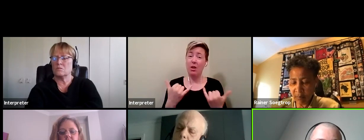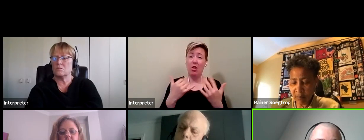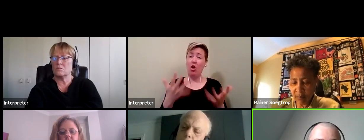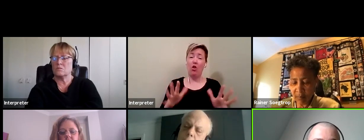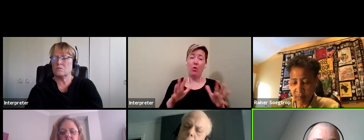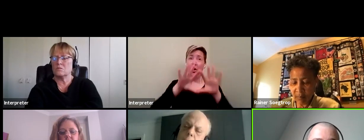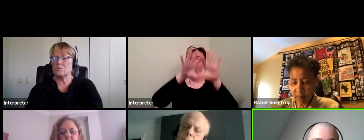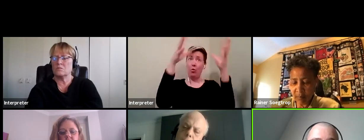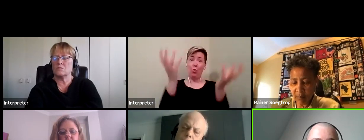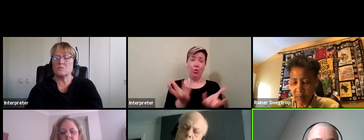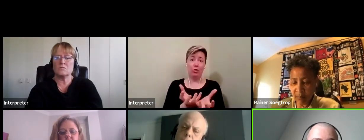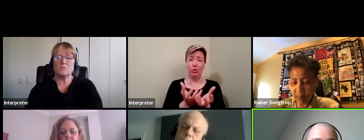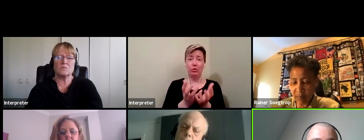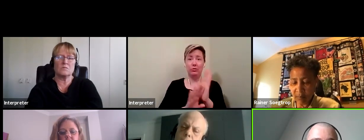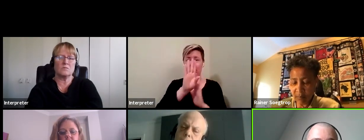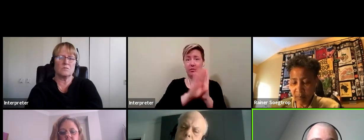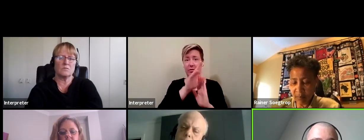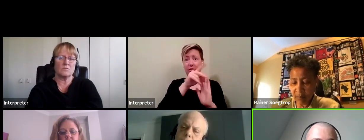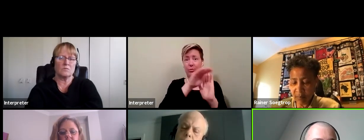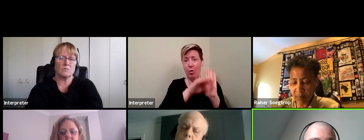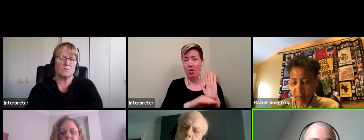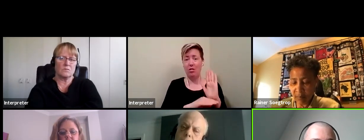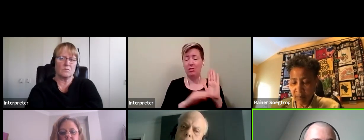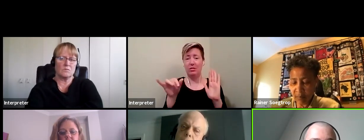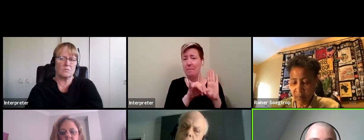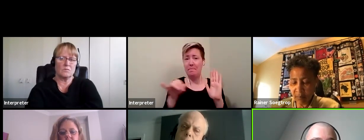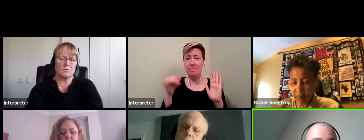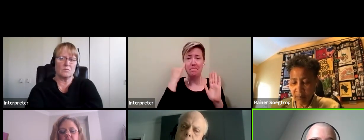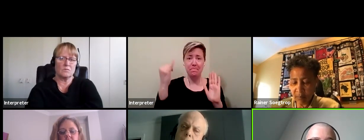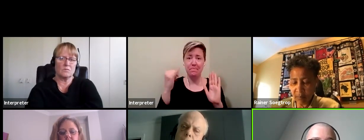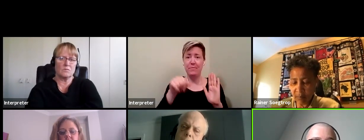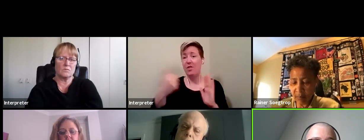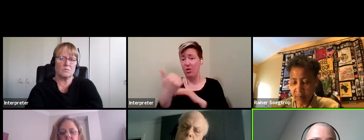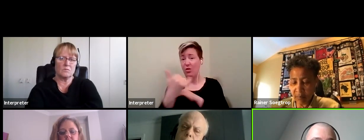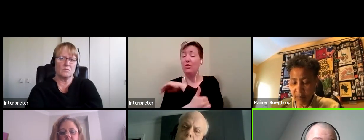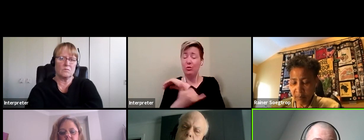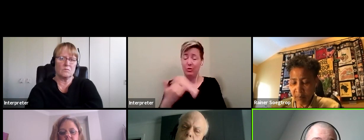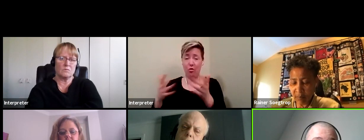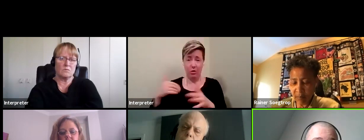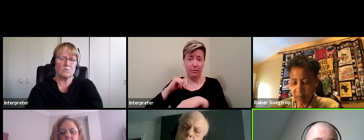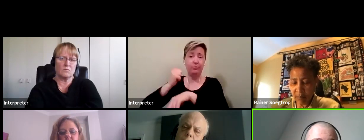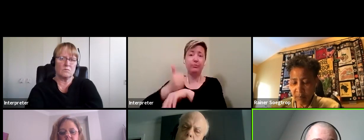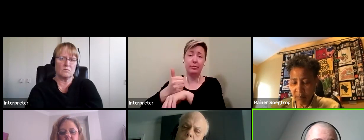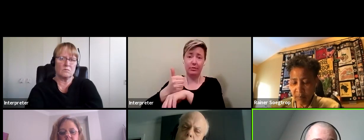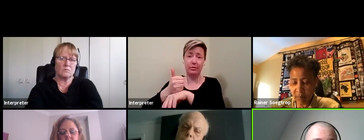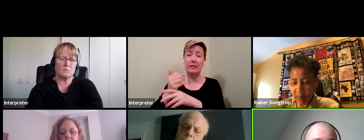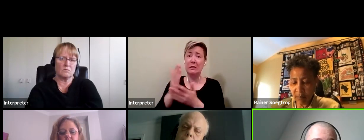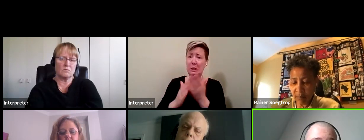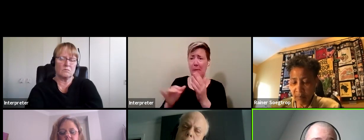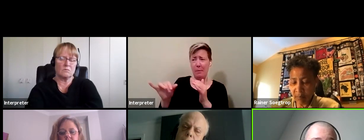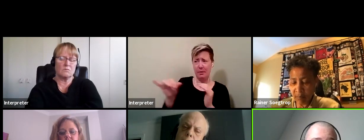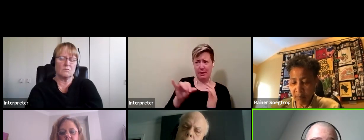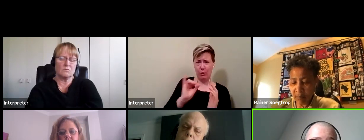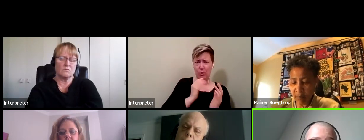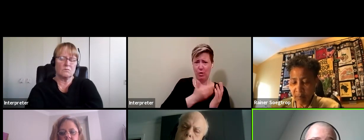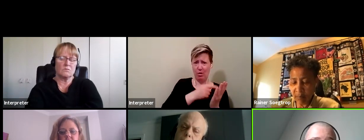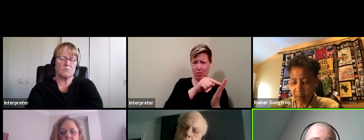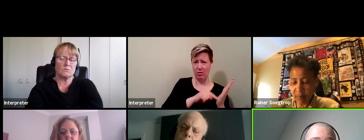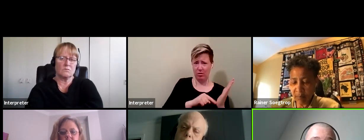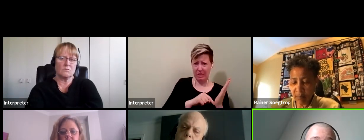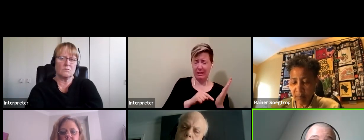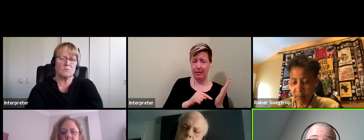resort decisions and triaging being used and adopted in other countries. Some of them are similar to the triage protocol that I'm referring